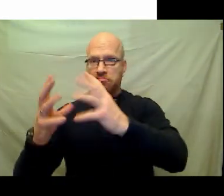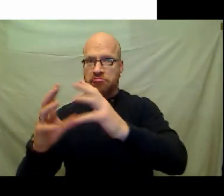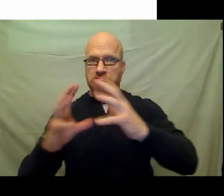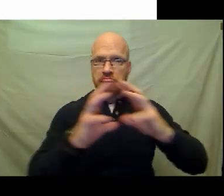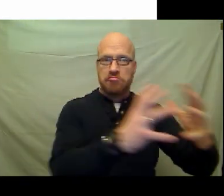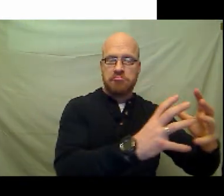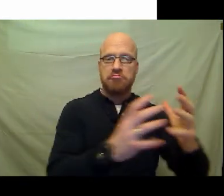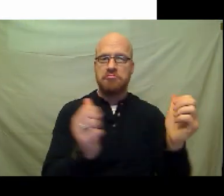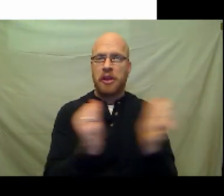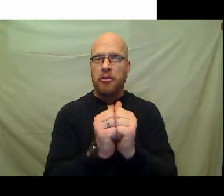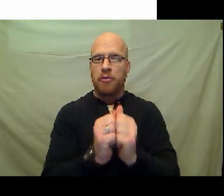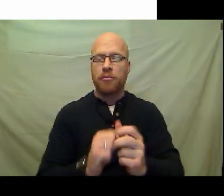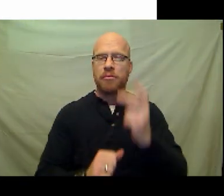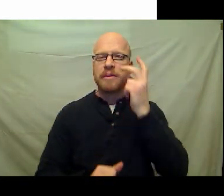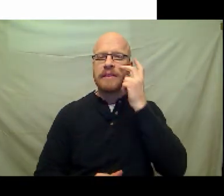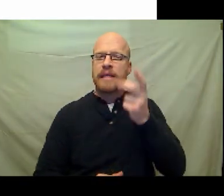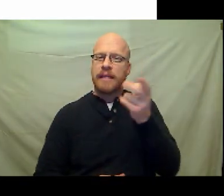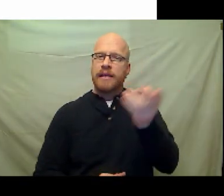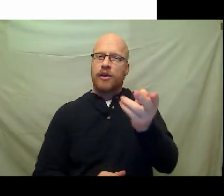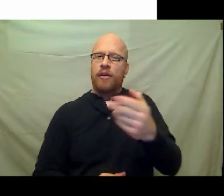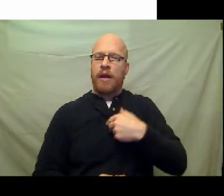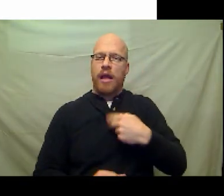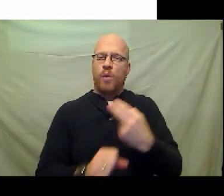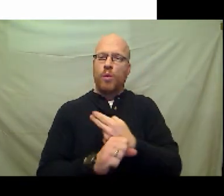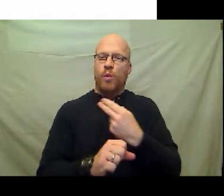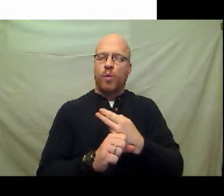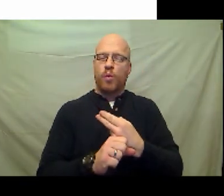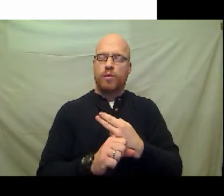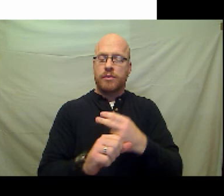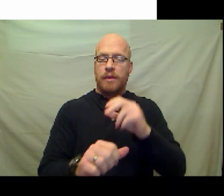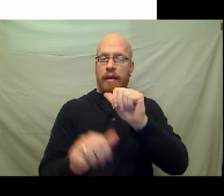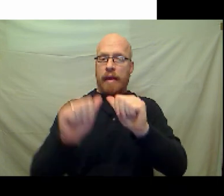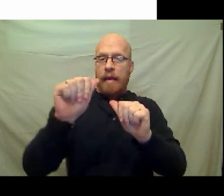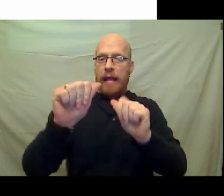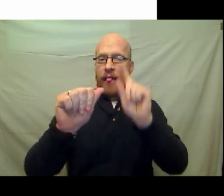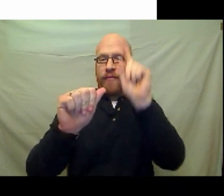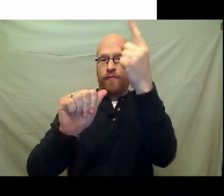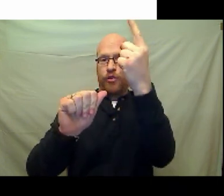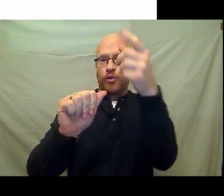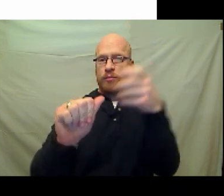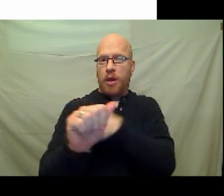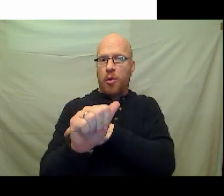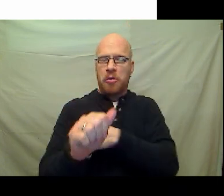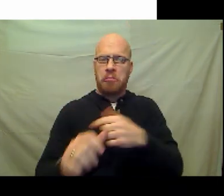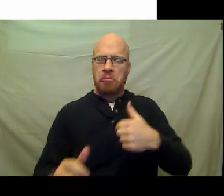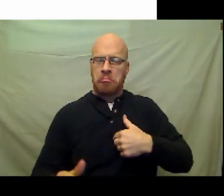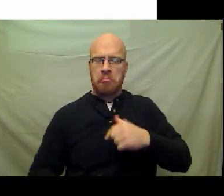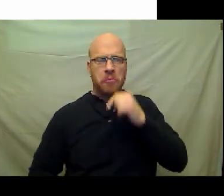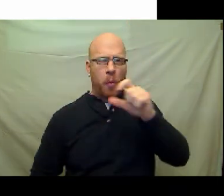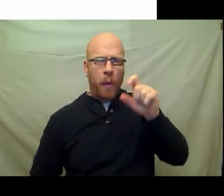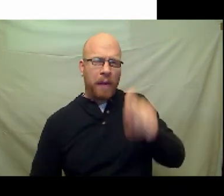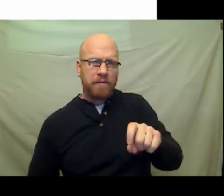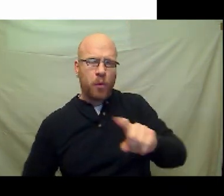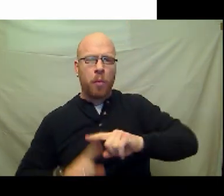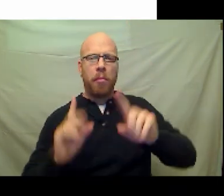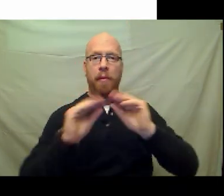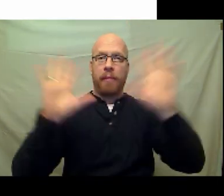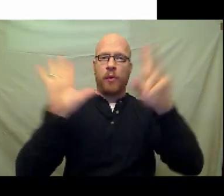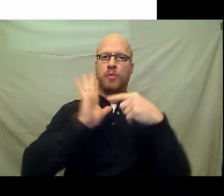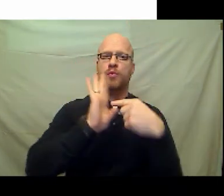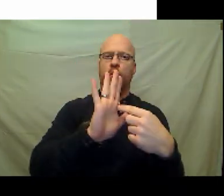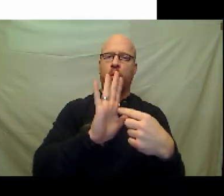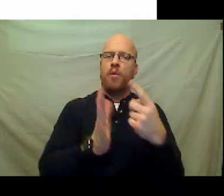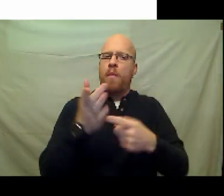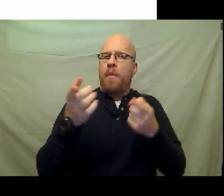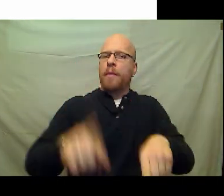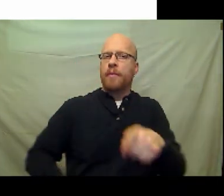Now I'm ready to actually go through and combine these now. You can see that I've used a to the first power. I've written down the first